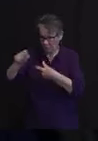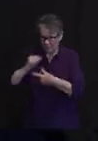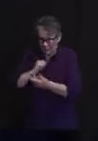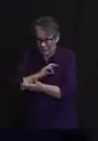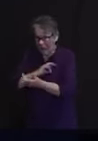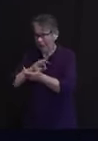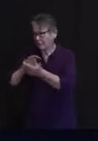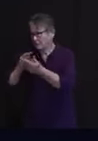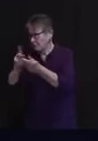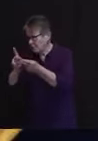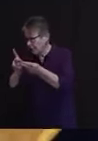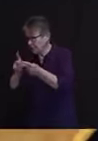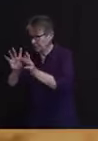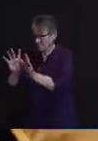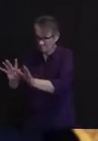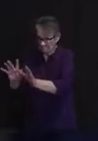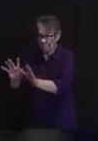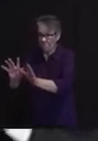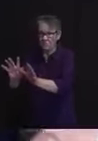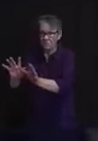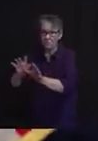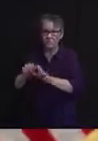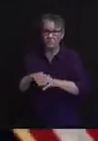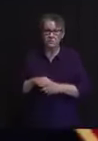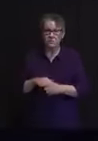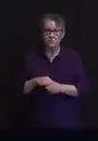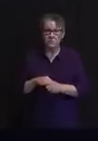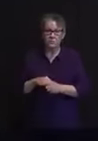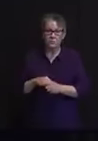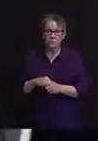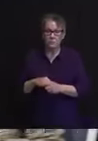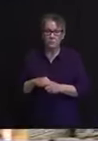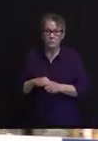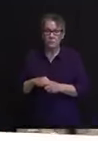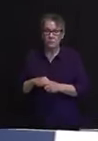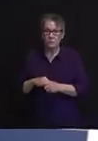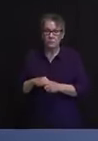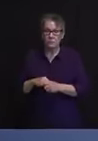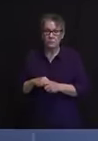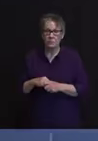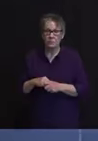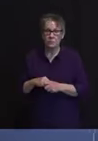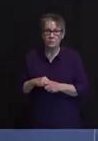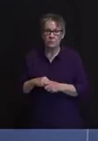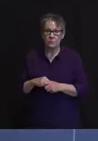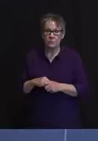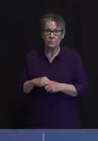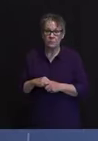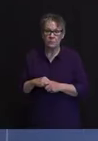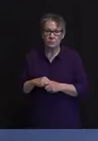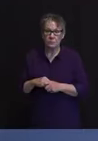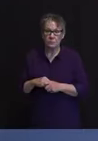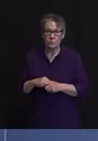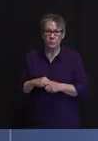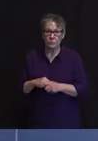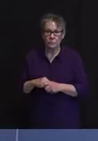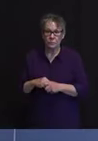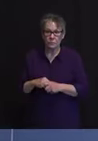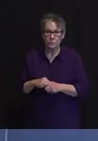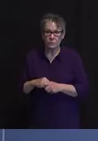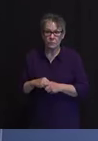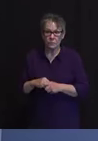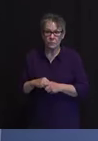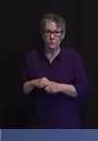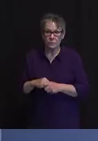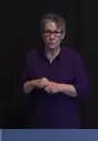then two other quickies and we'll fold, if that's Sure. The veterans, as you know, we have Menlo Park, Paramus, and Vineland.